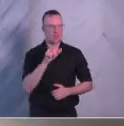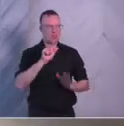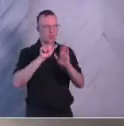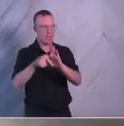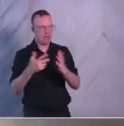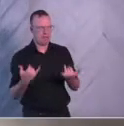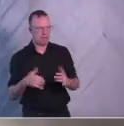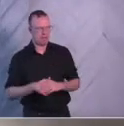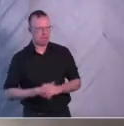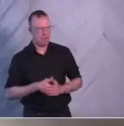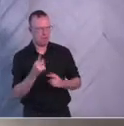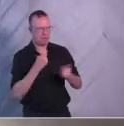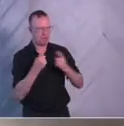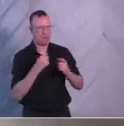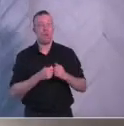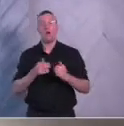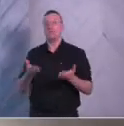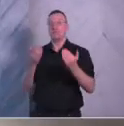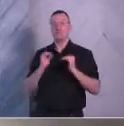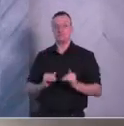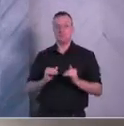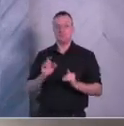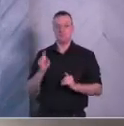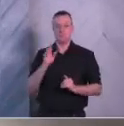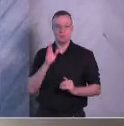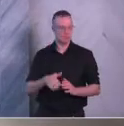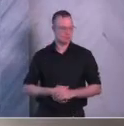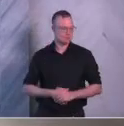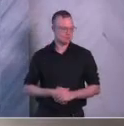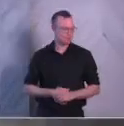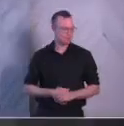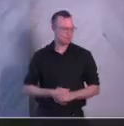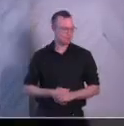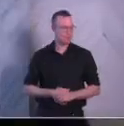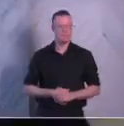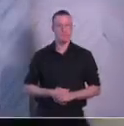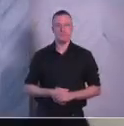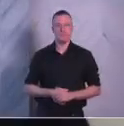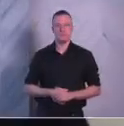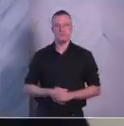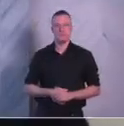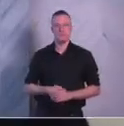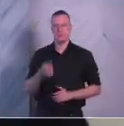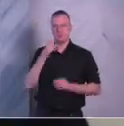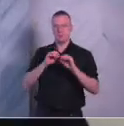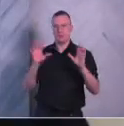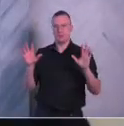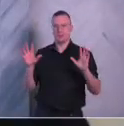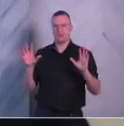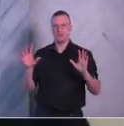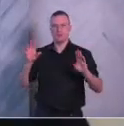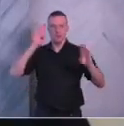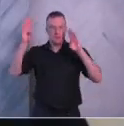that, we'll move on to our next question. So we, just to be clear. Hi, not good your afternoon, show.